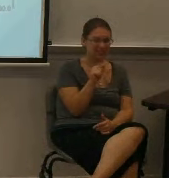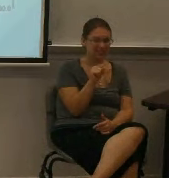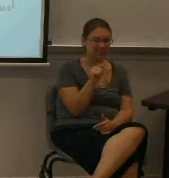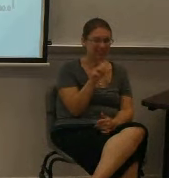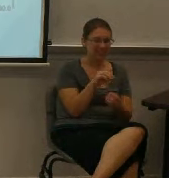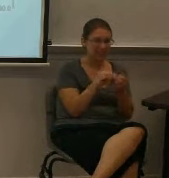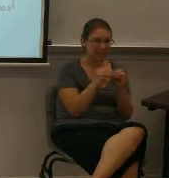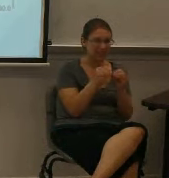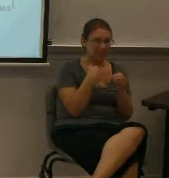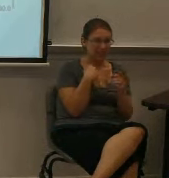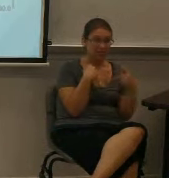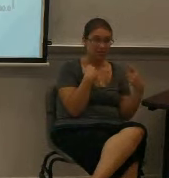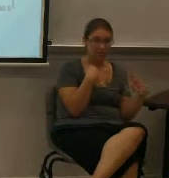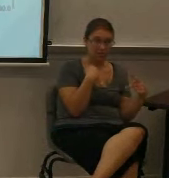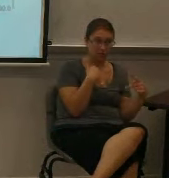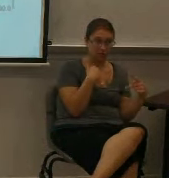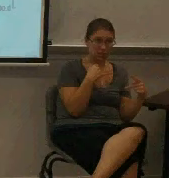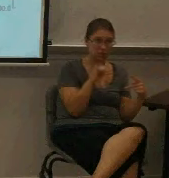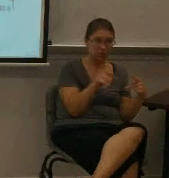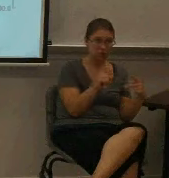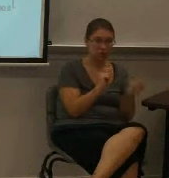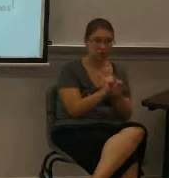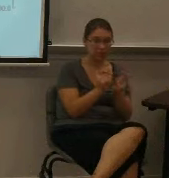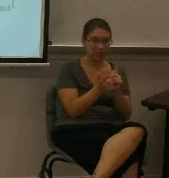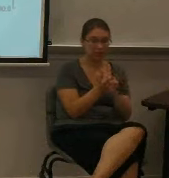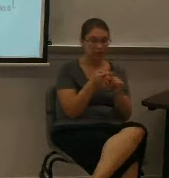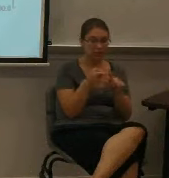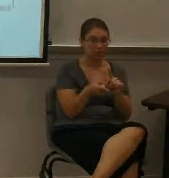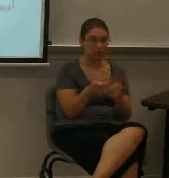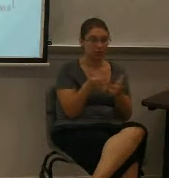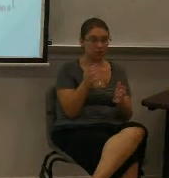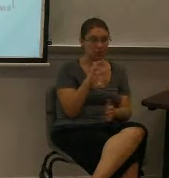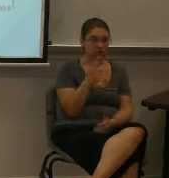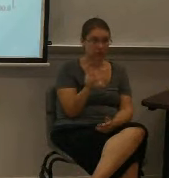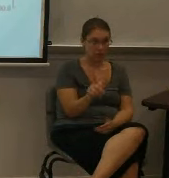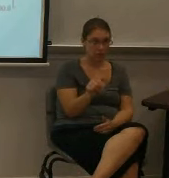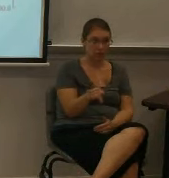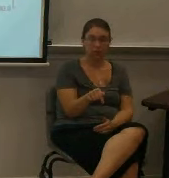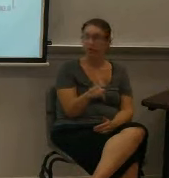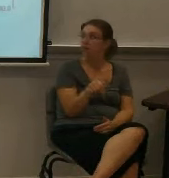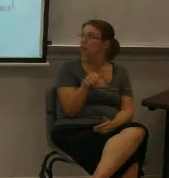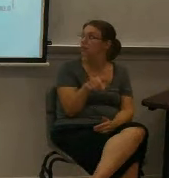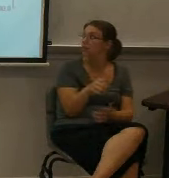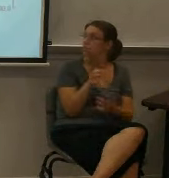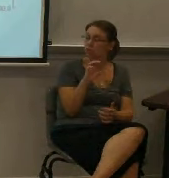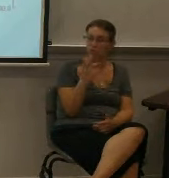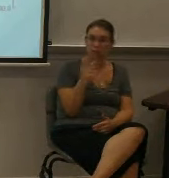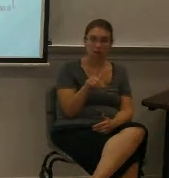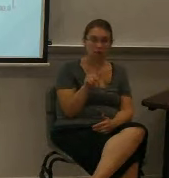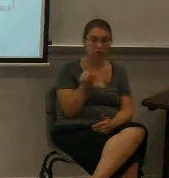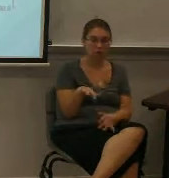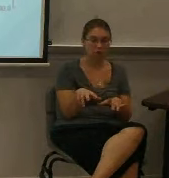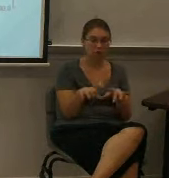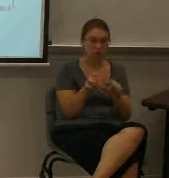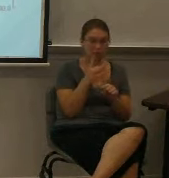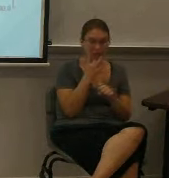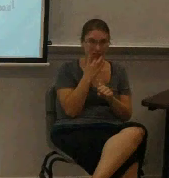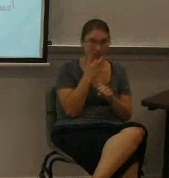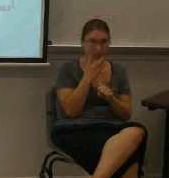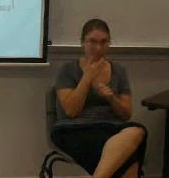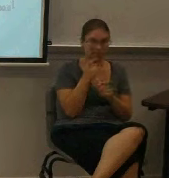is, okay, you get this phosphorus, and that should translate to this much chlorophyll. And this much chlorophyll should absorb light,